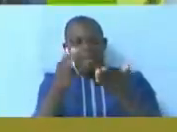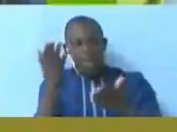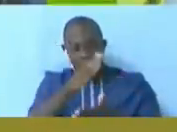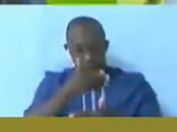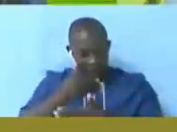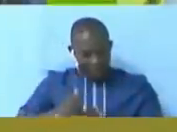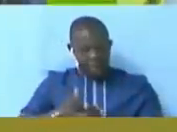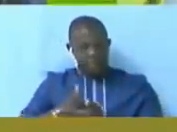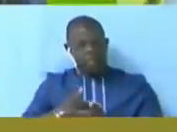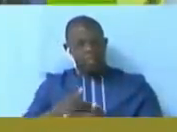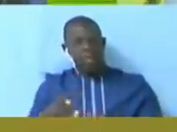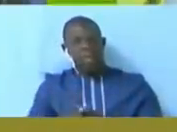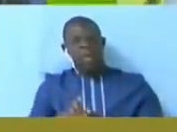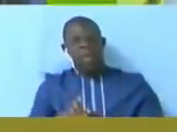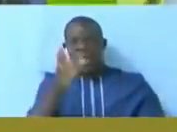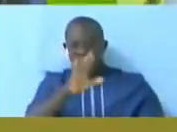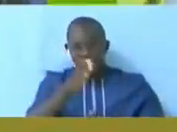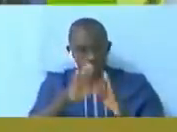No matter how complicated,